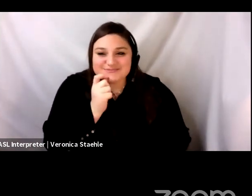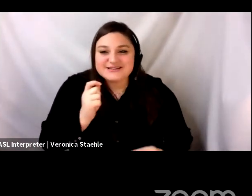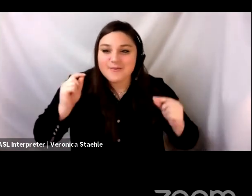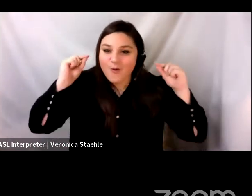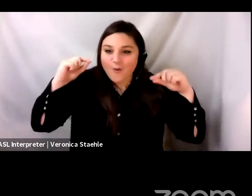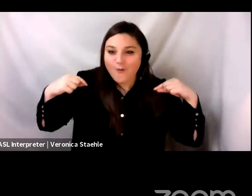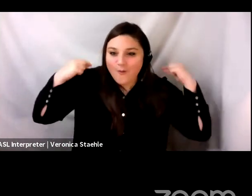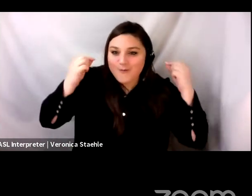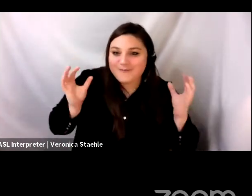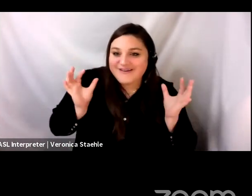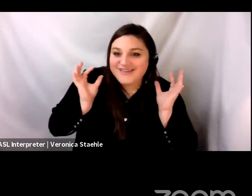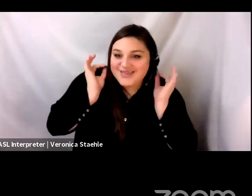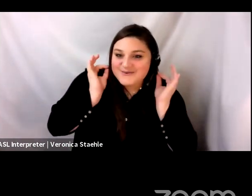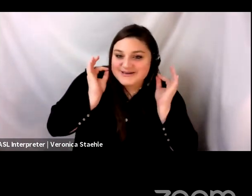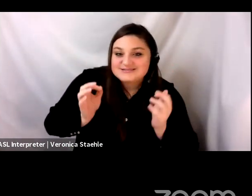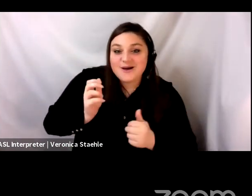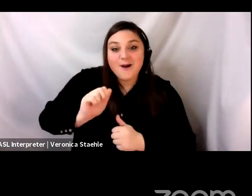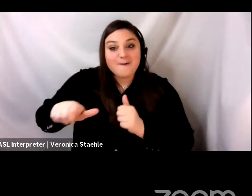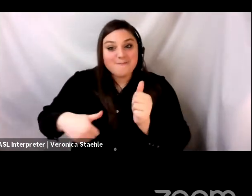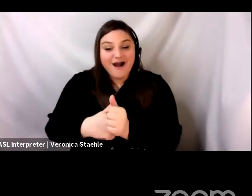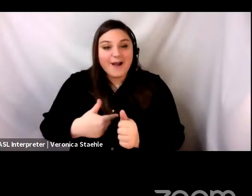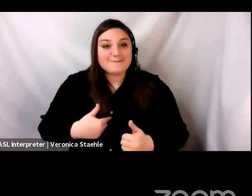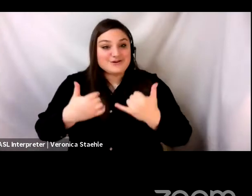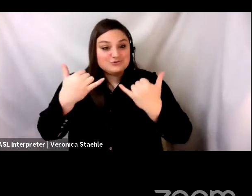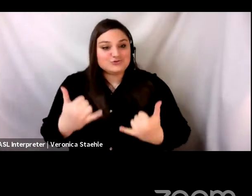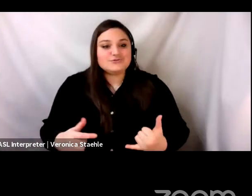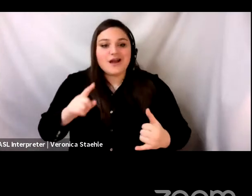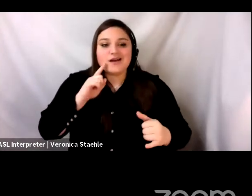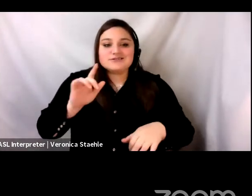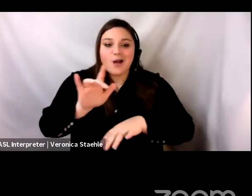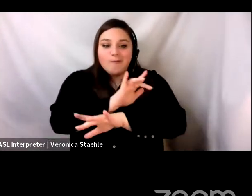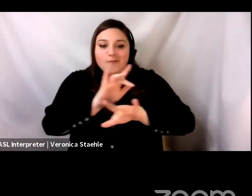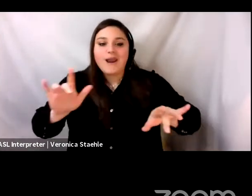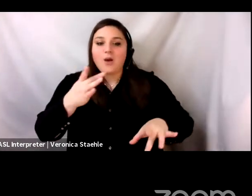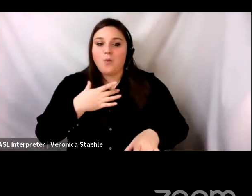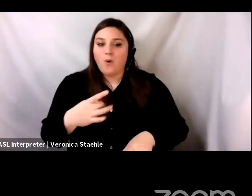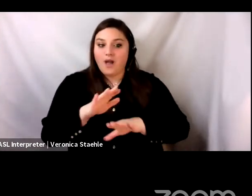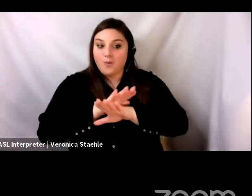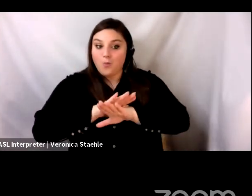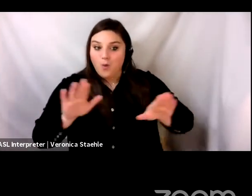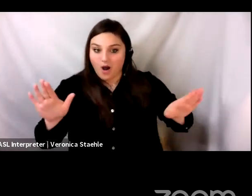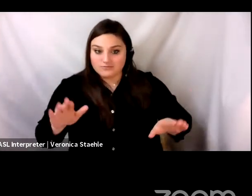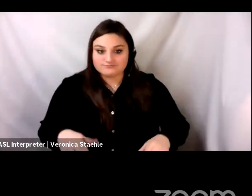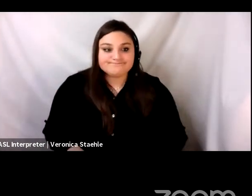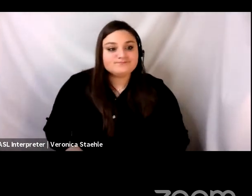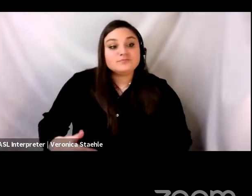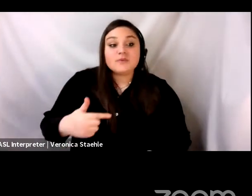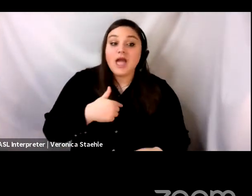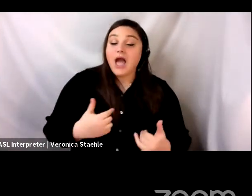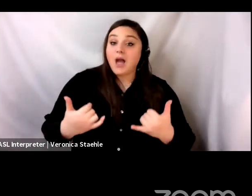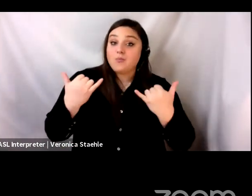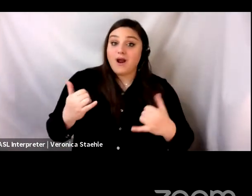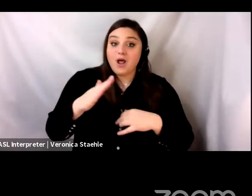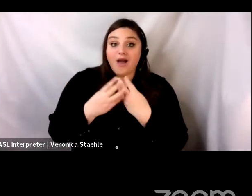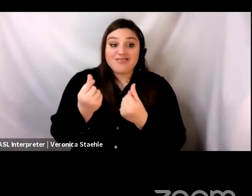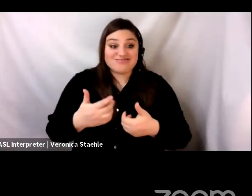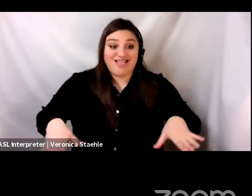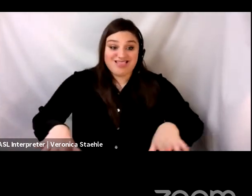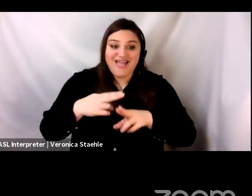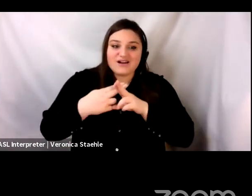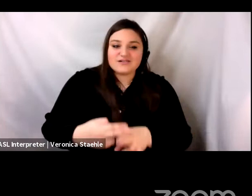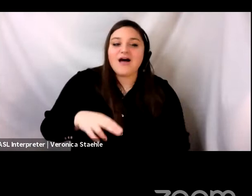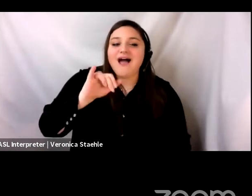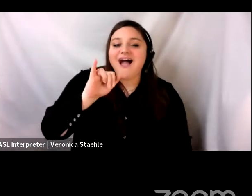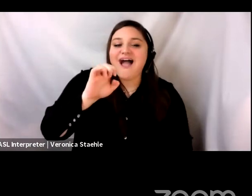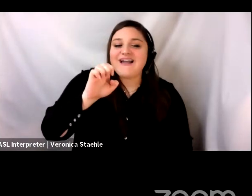earrings. And behind me today is a blank white wall. I am currently on the land called